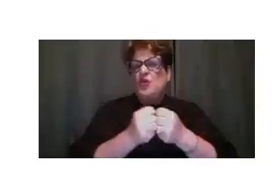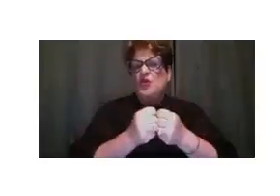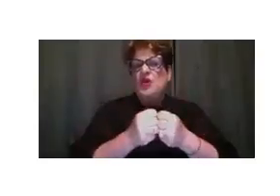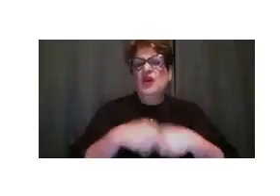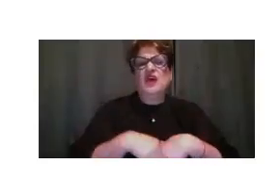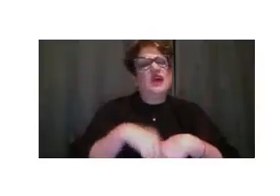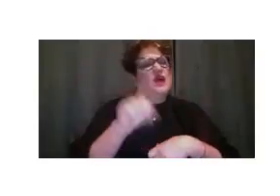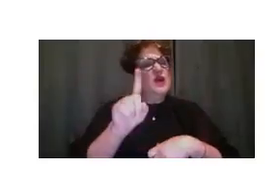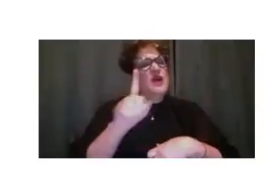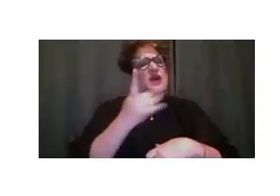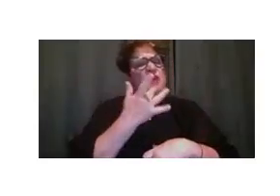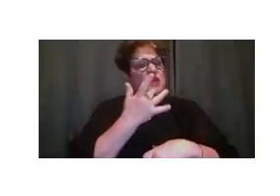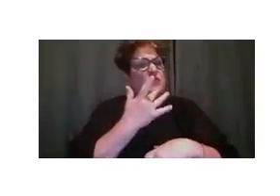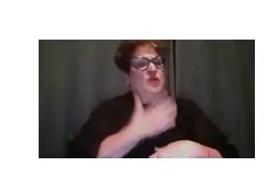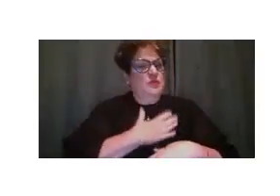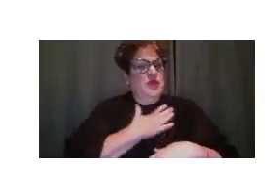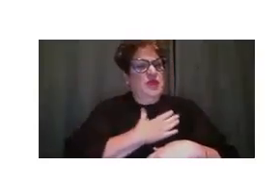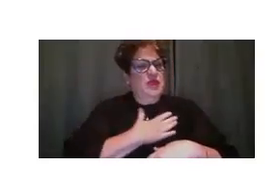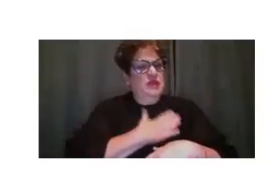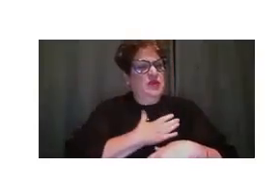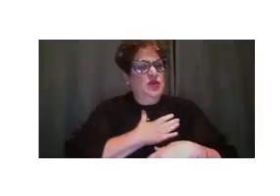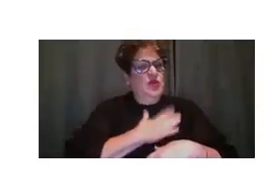one thing for me? If